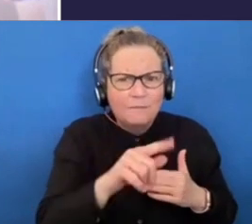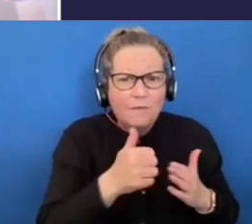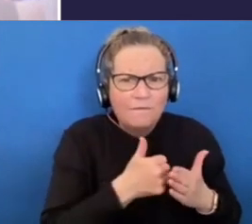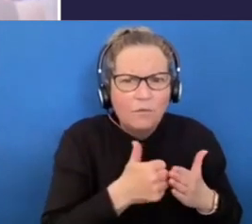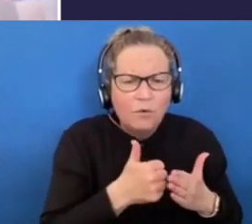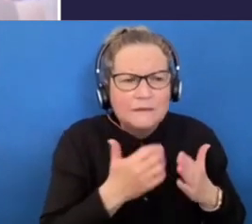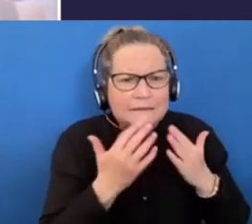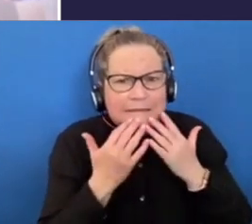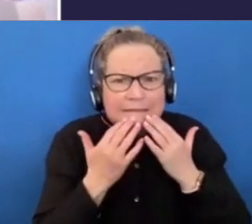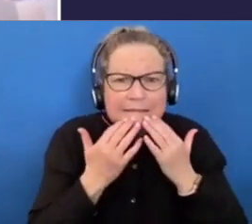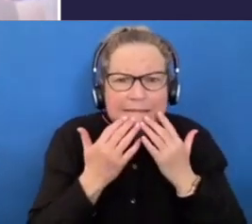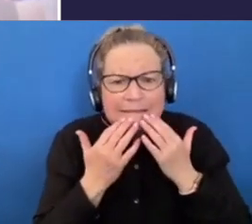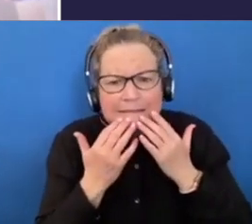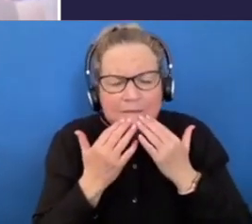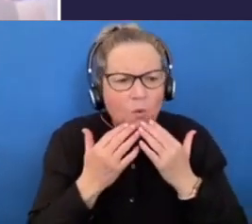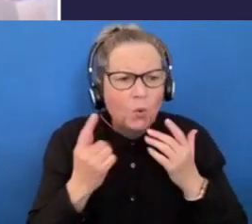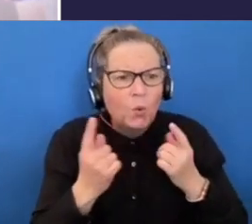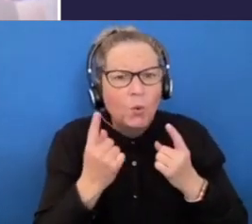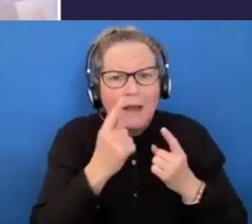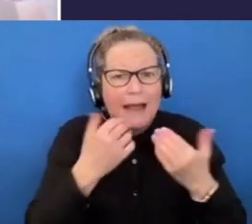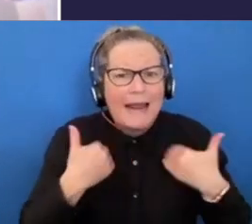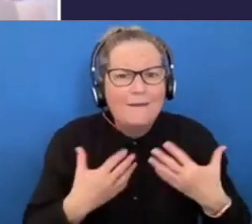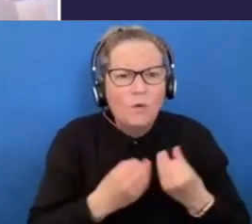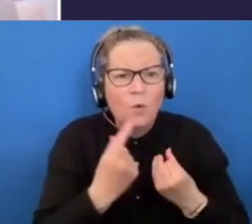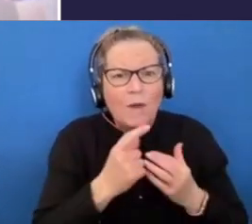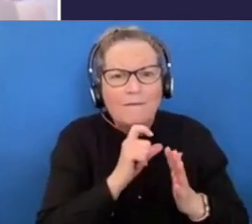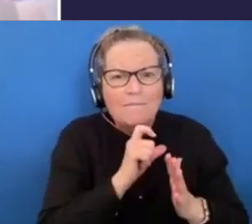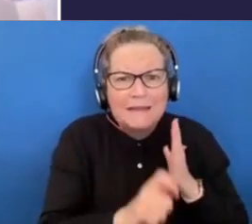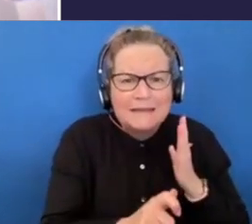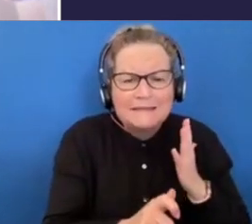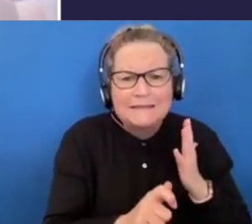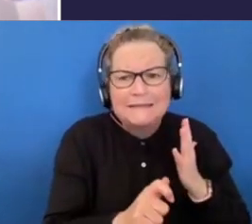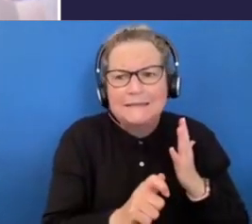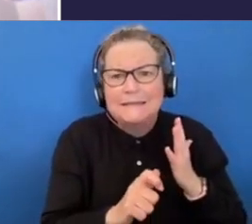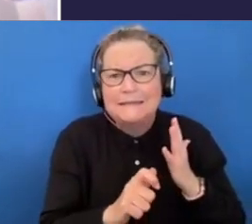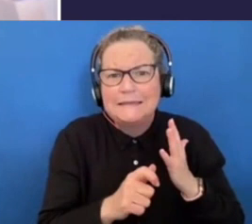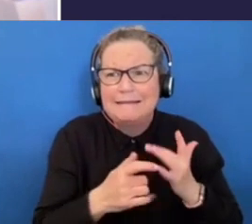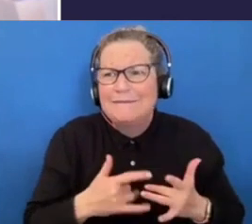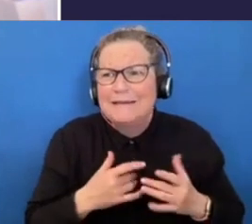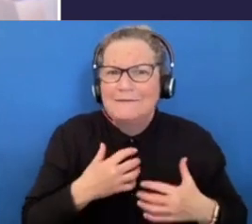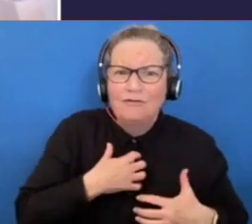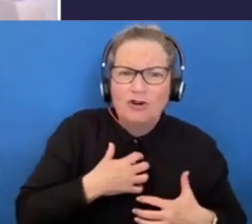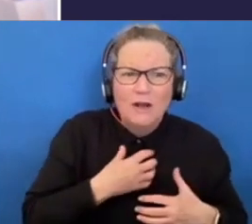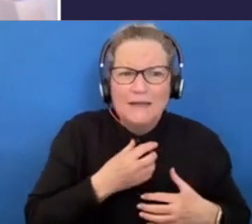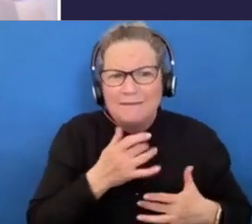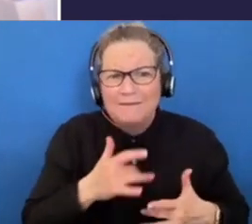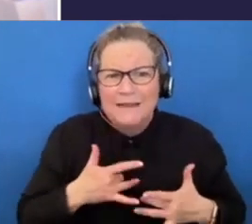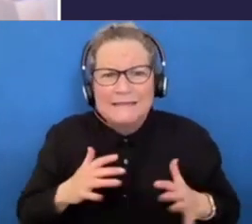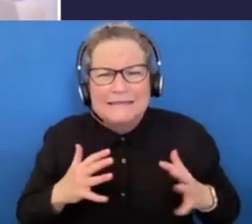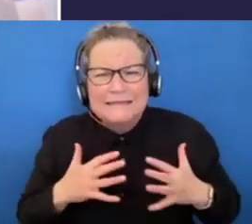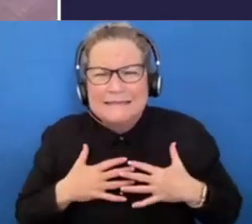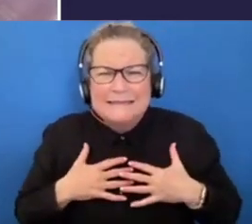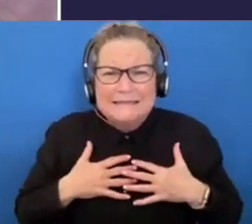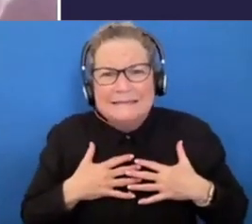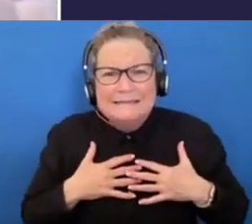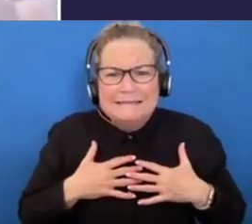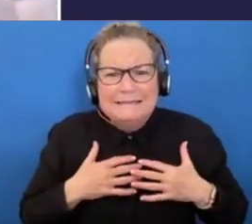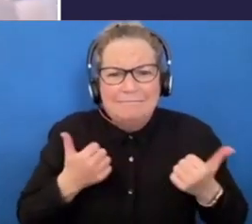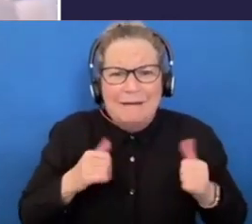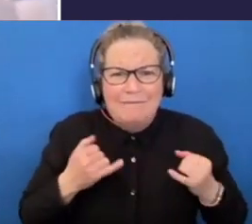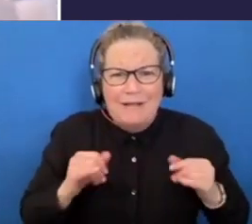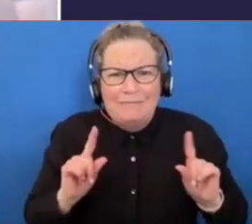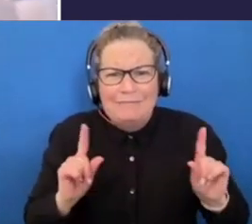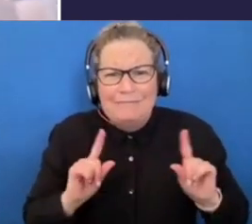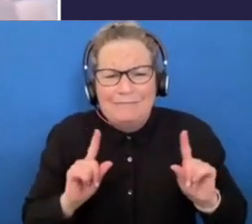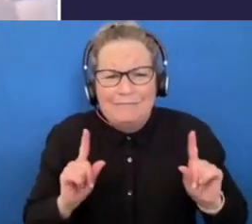going to go just living with a person with a disability? You have those little nervous moments and fears. So we thought, okay, everyone has